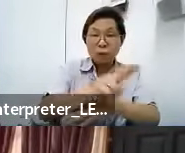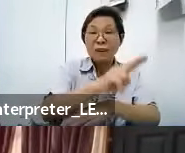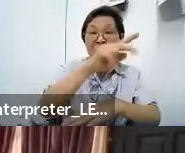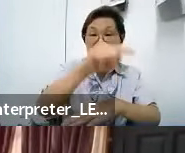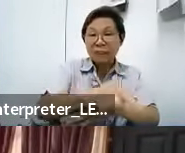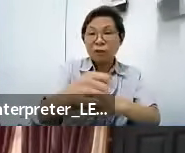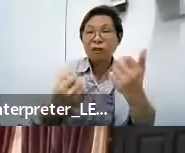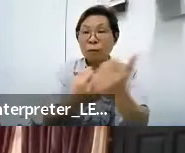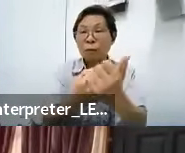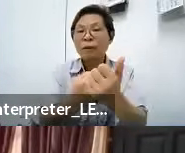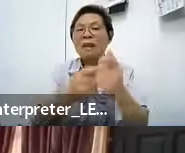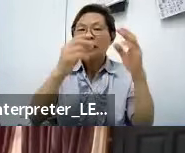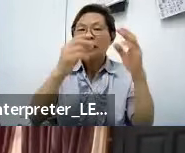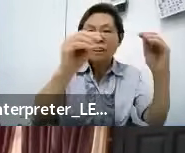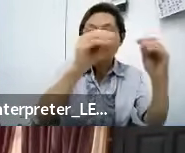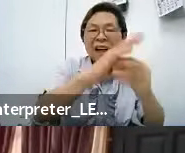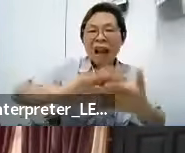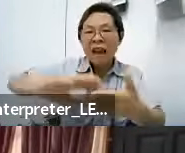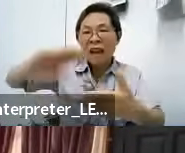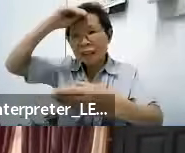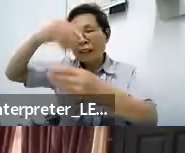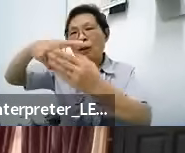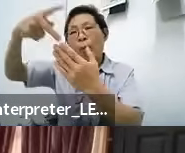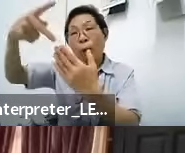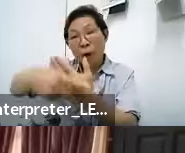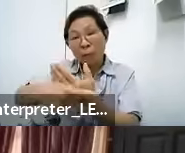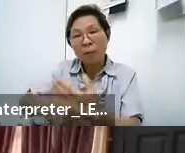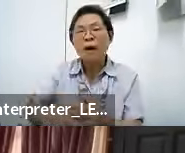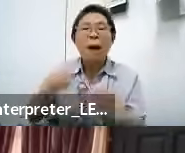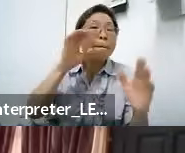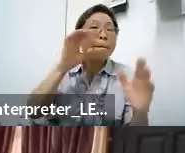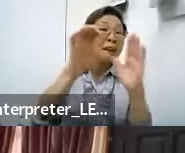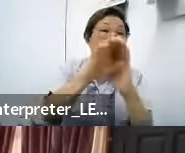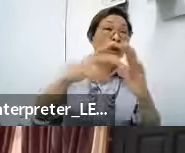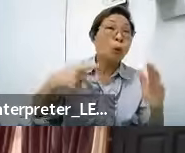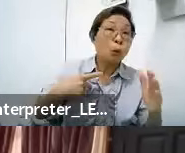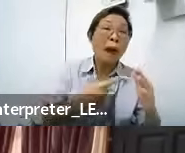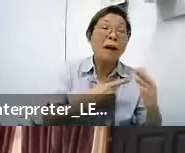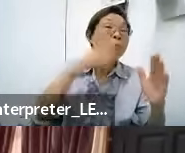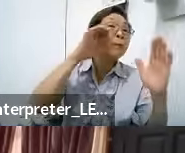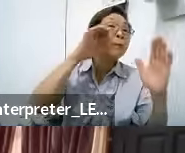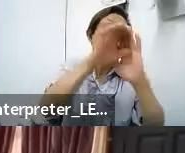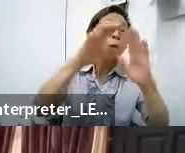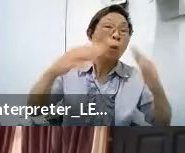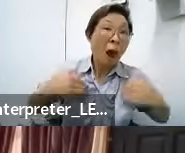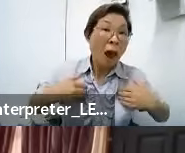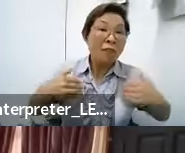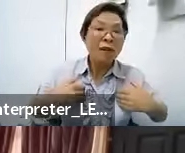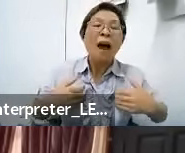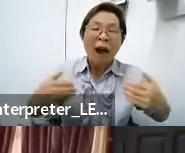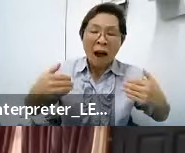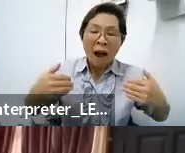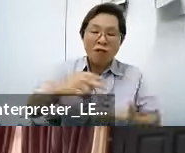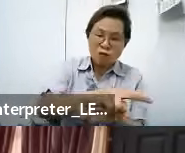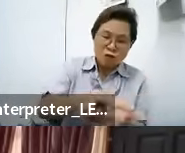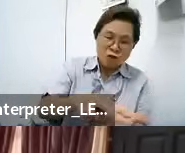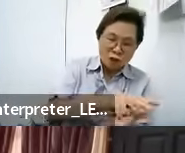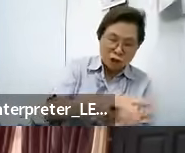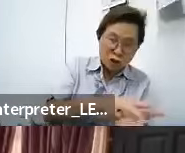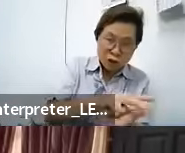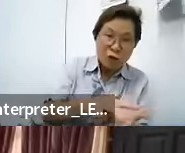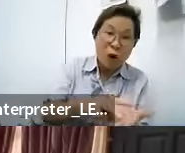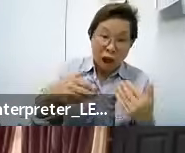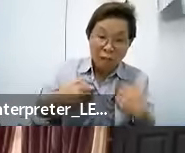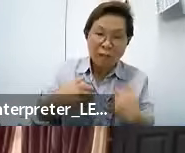and learning in the program. So those pictures that we have are also available in video. We're adding